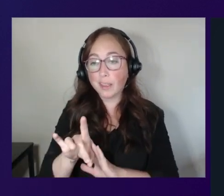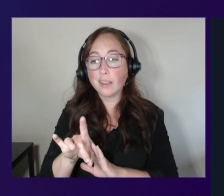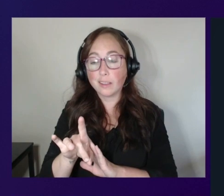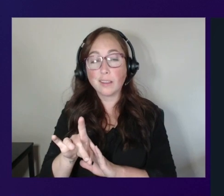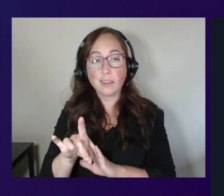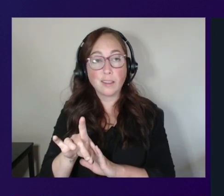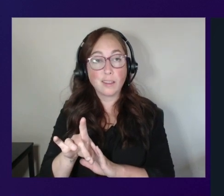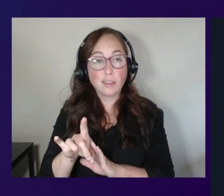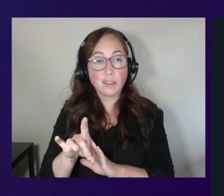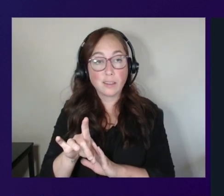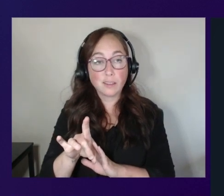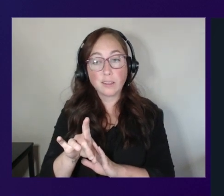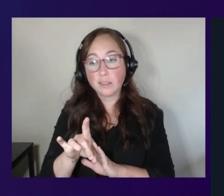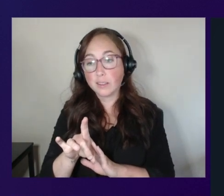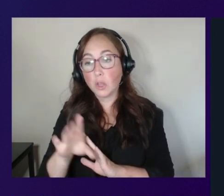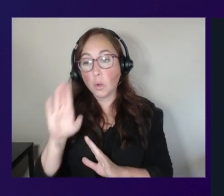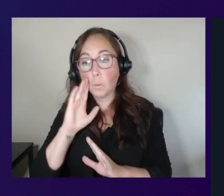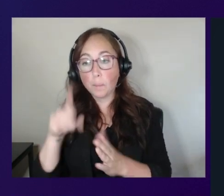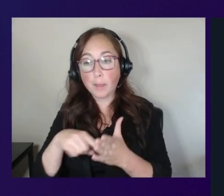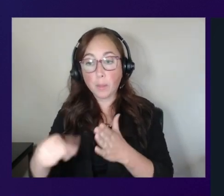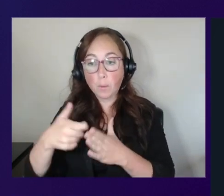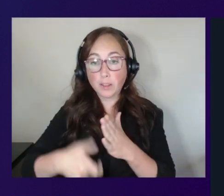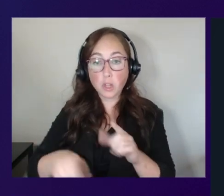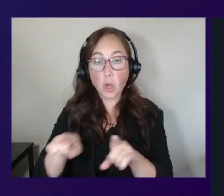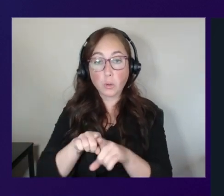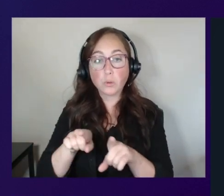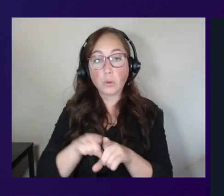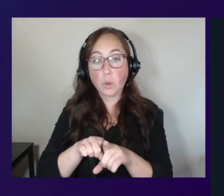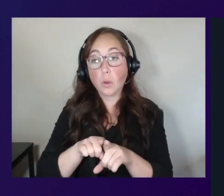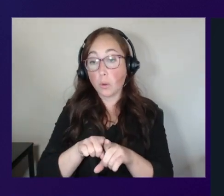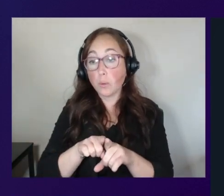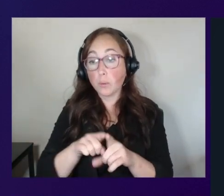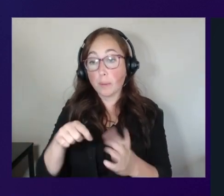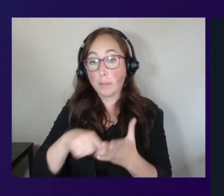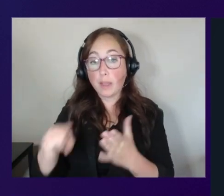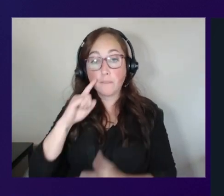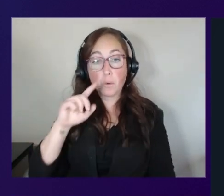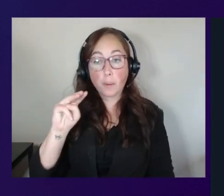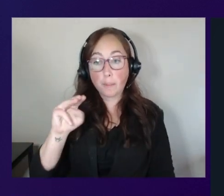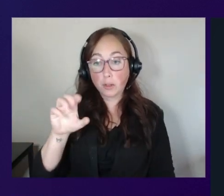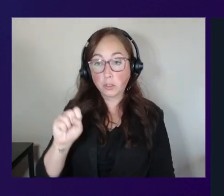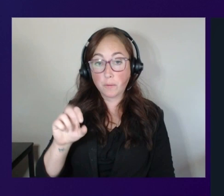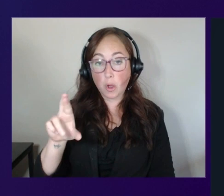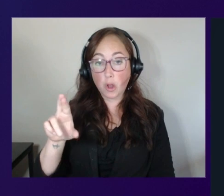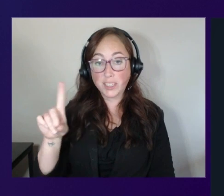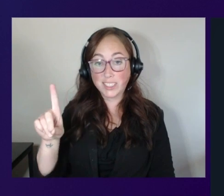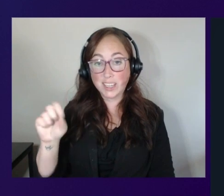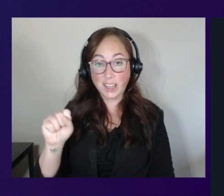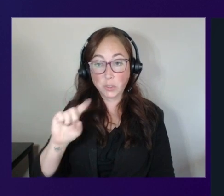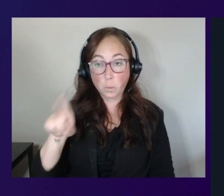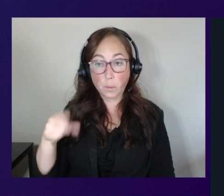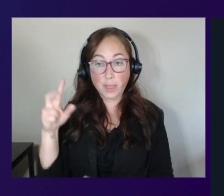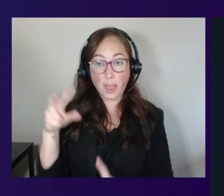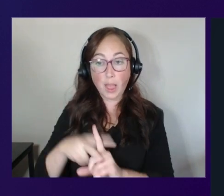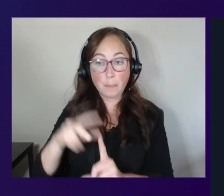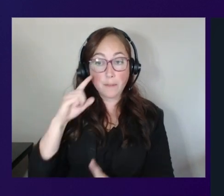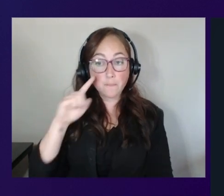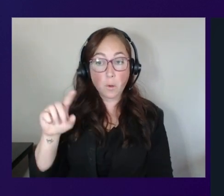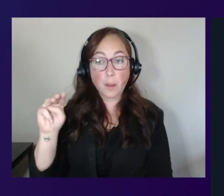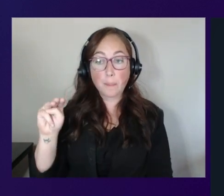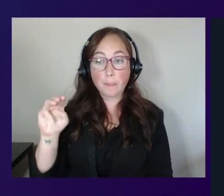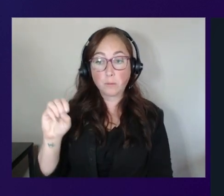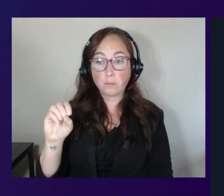also need to pay for Microsoft RDS SAL fee, but that is applicable only for Microsoft operating system. In case you are